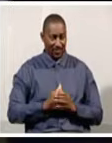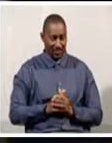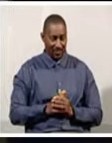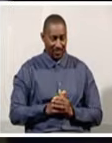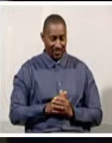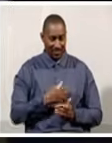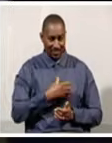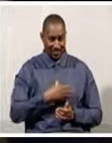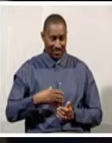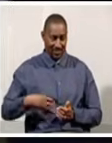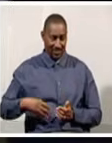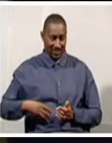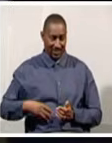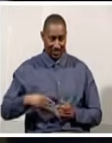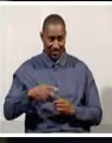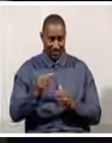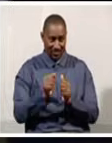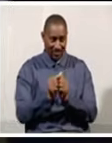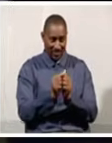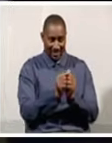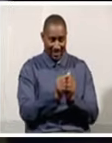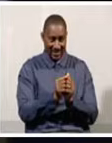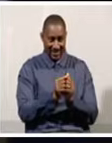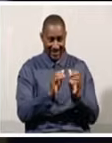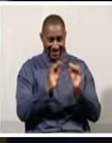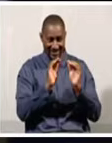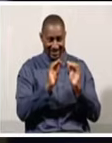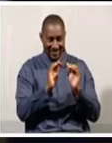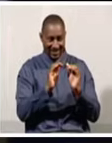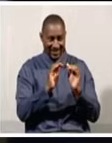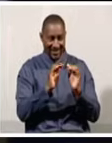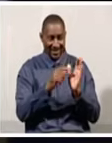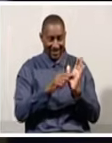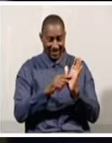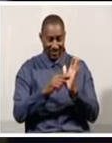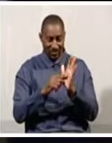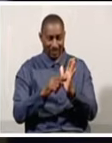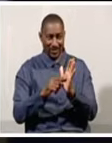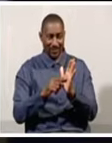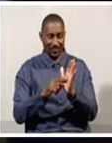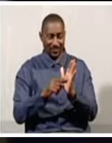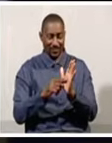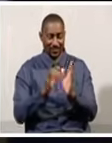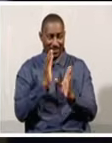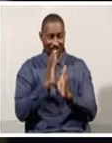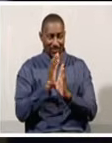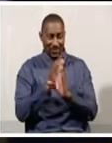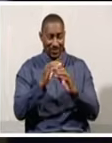would take them along on trips mm-hmm. and teach them how things are done, introduce them to the world leaders. Mm-hmm. I think